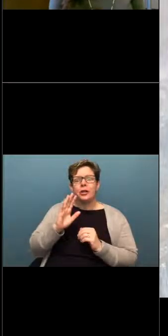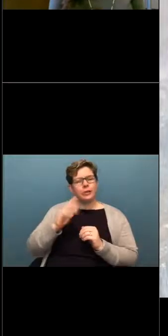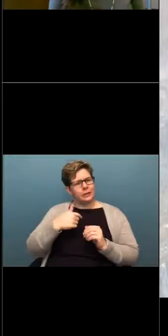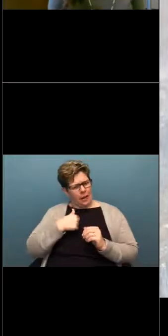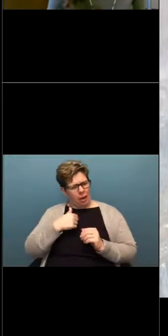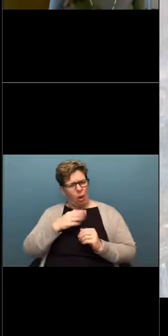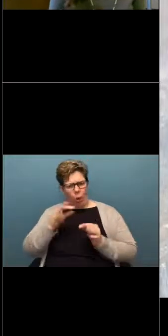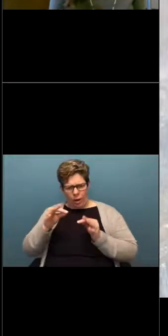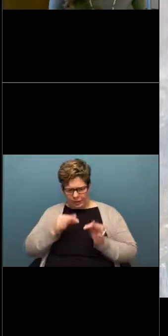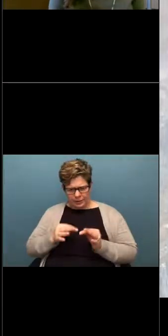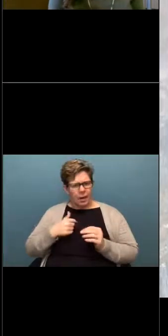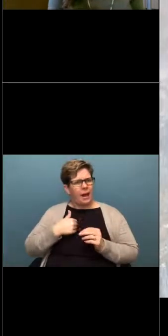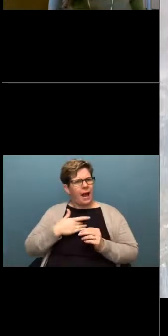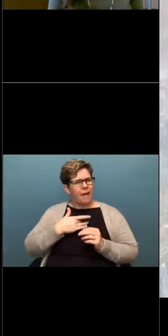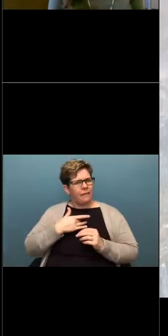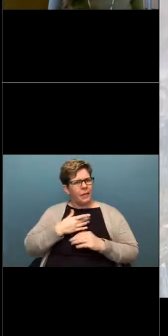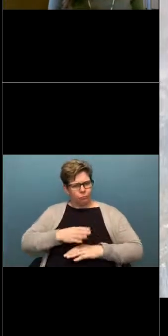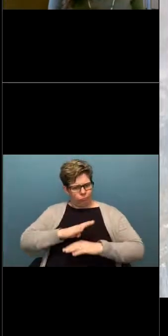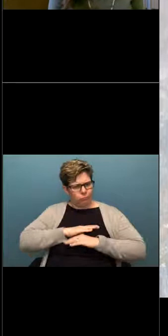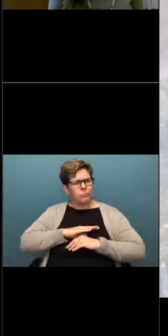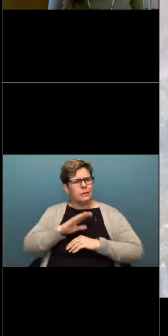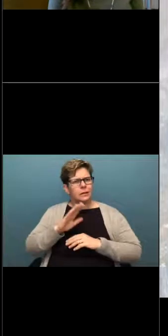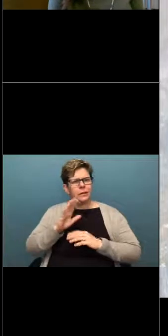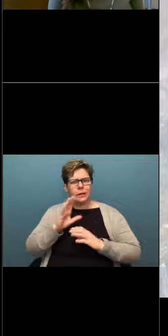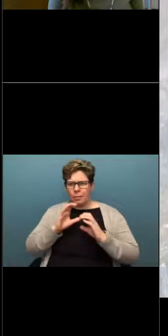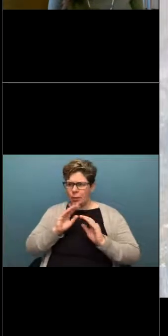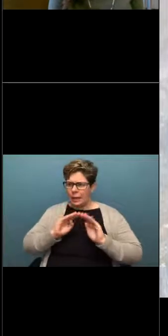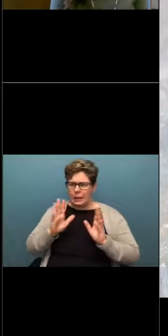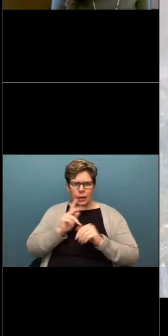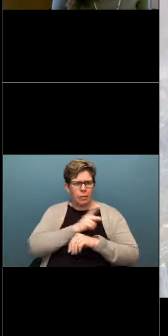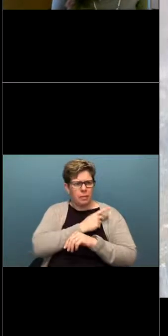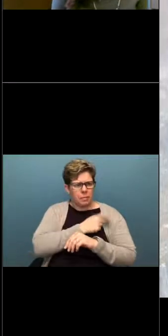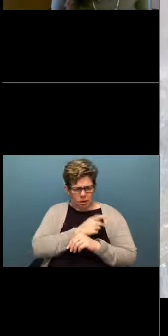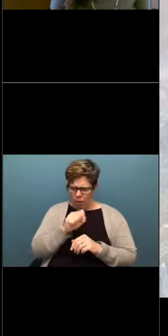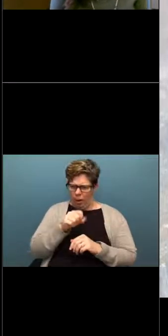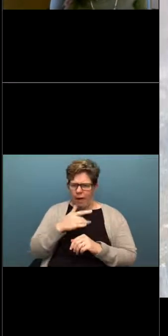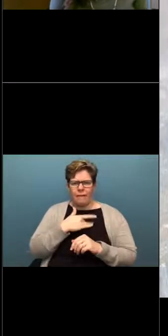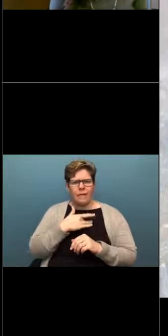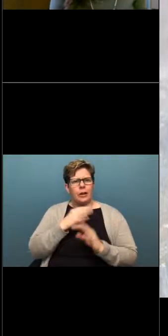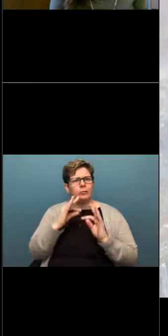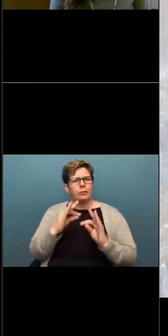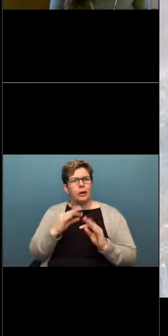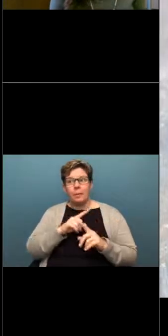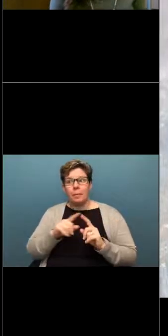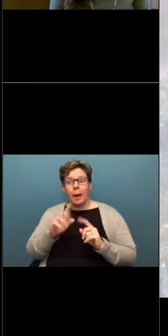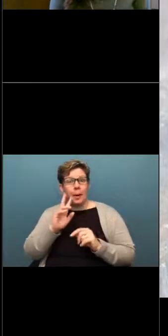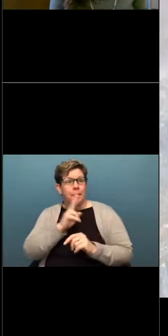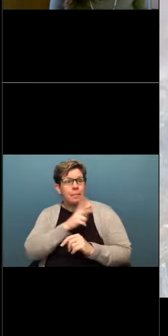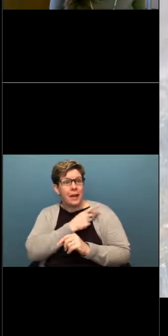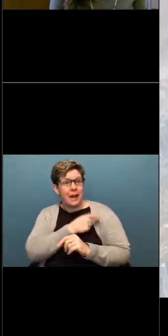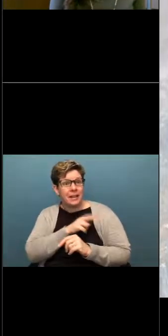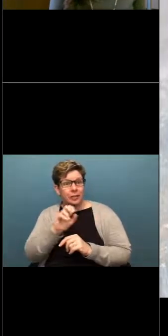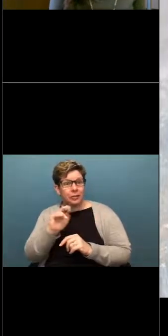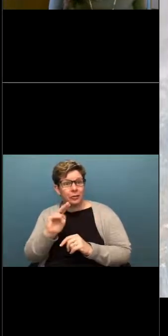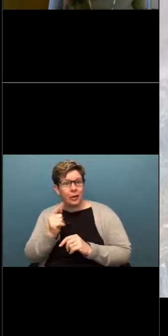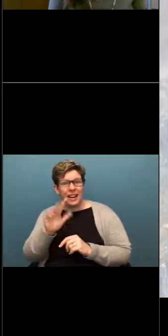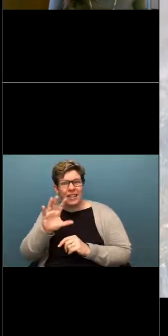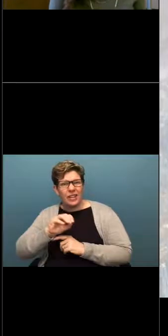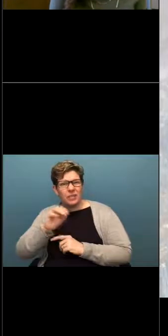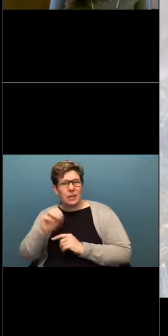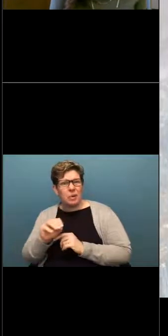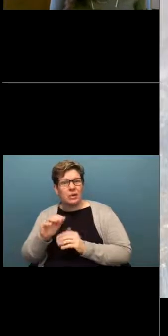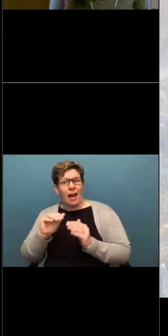been asked if they've satisfactorily communicated with a patient compared to the patient's rating of that physician. So we